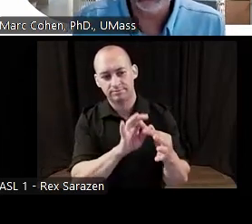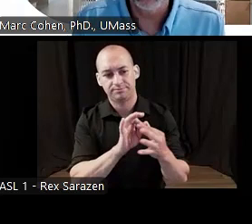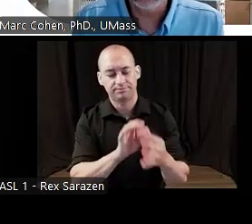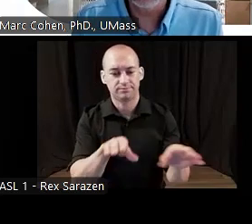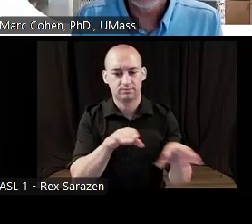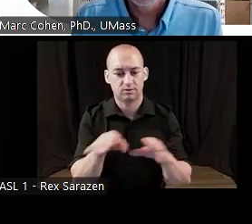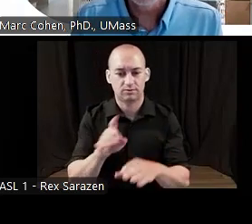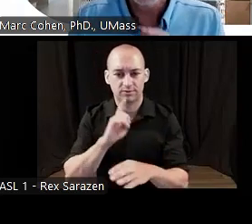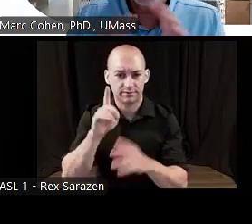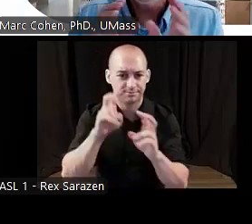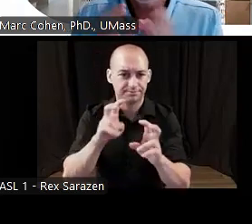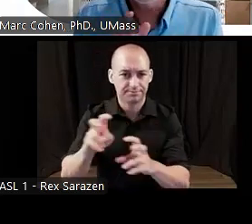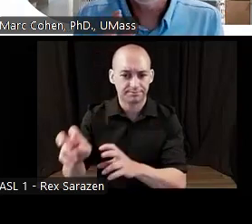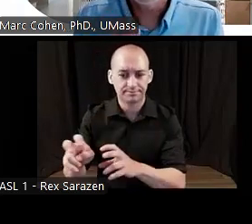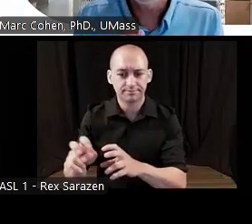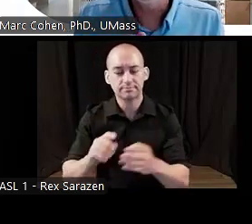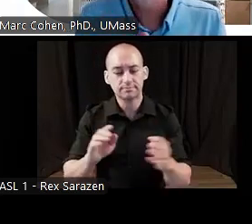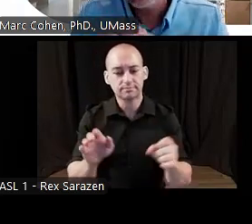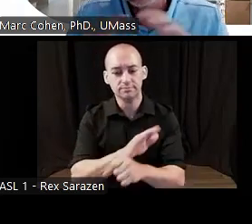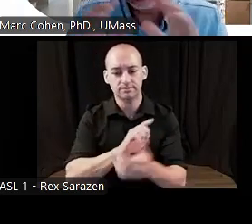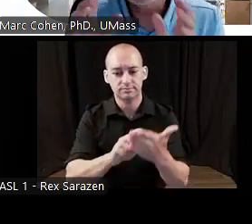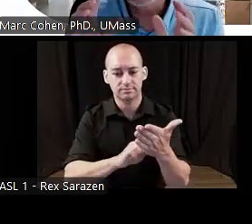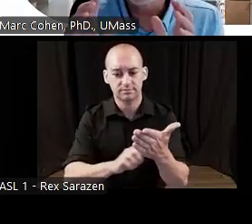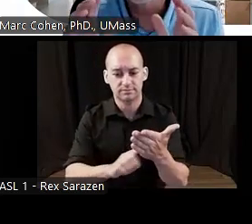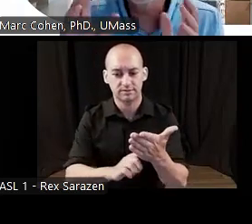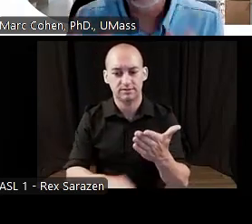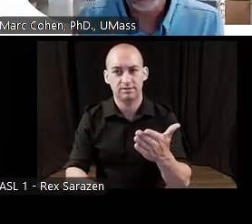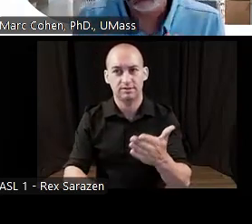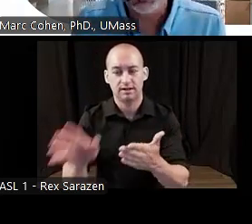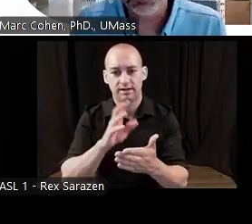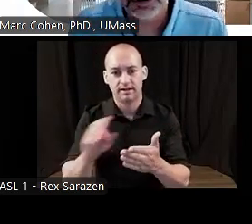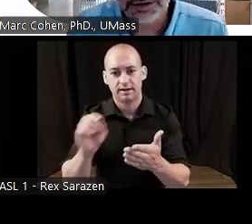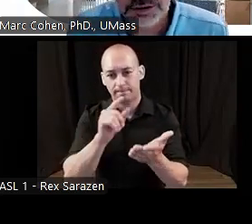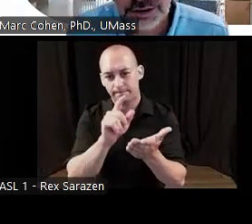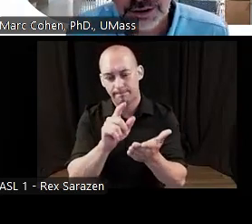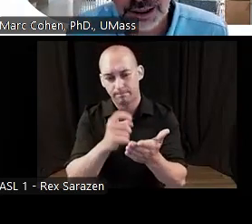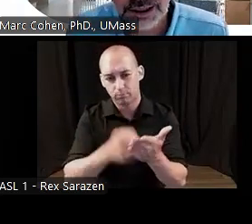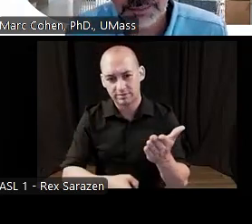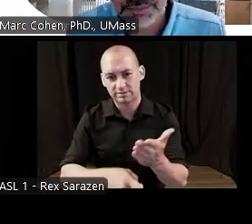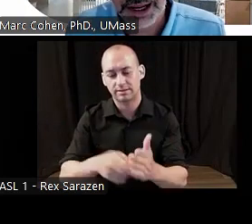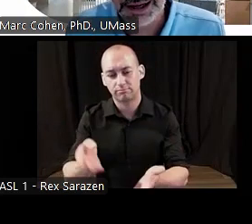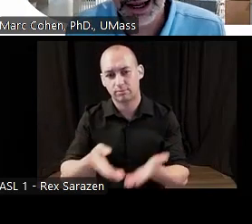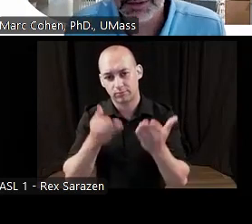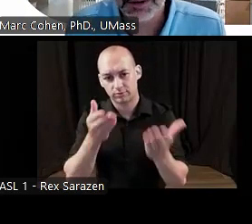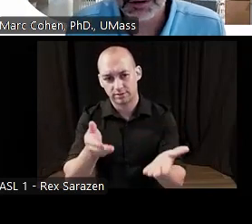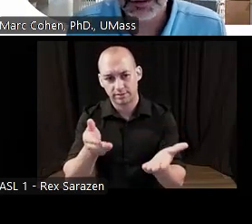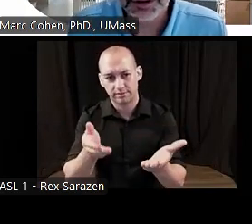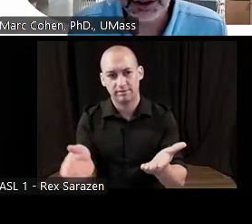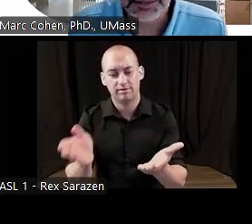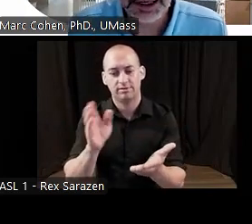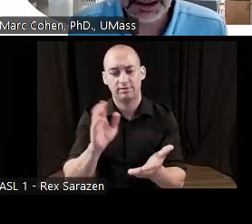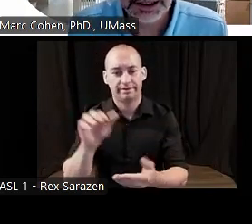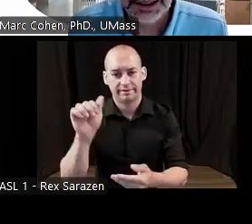We're fully designing, we're designing and pricing the proposal, a proposal